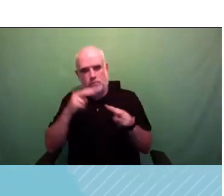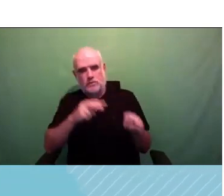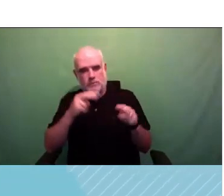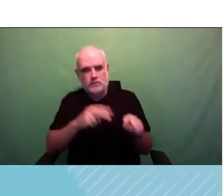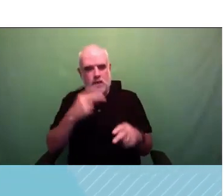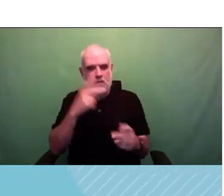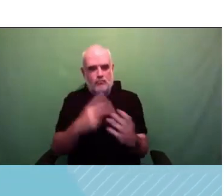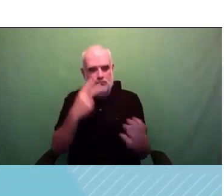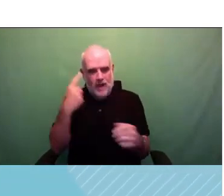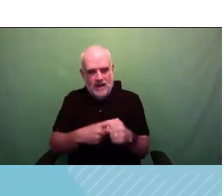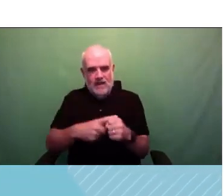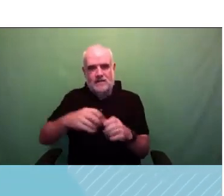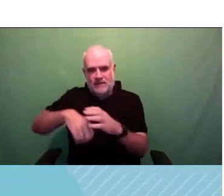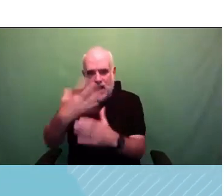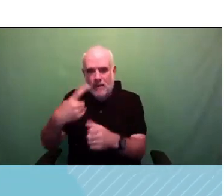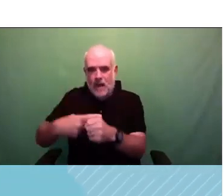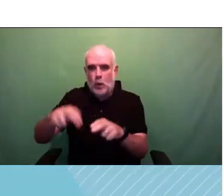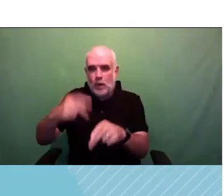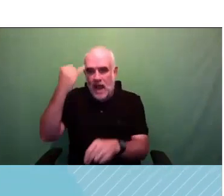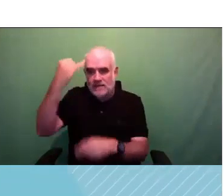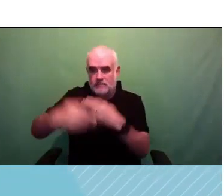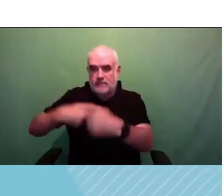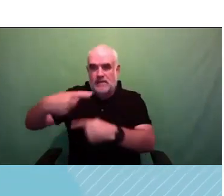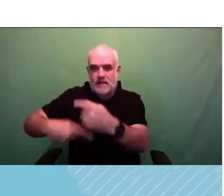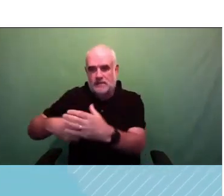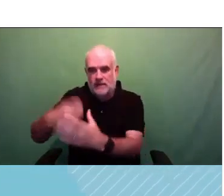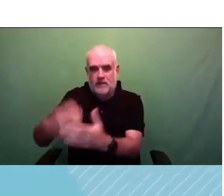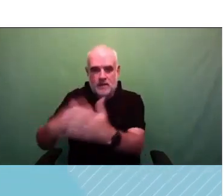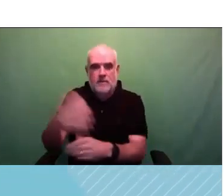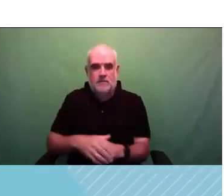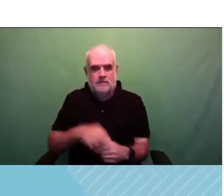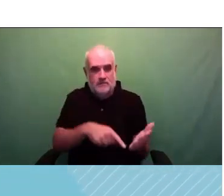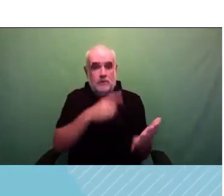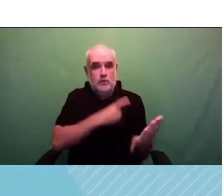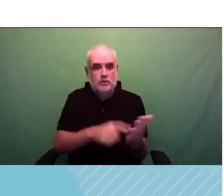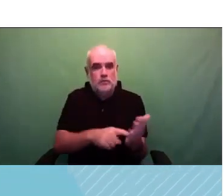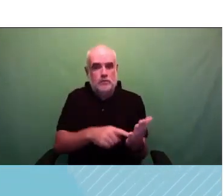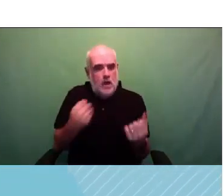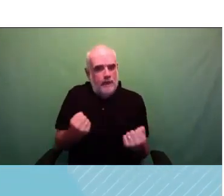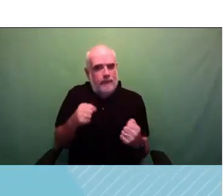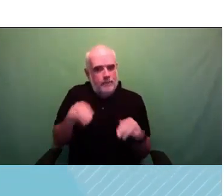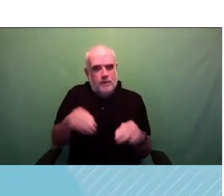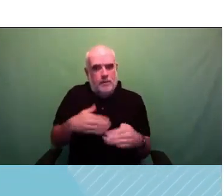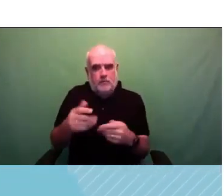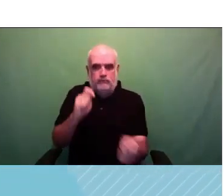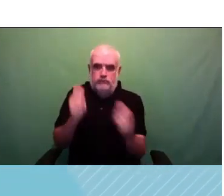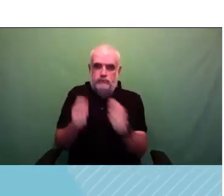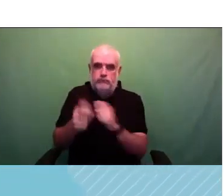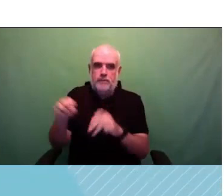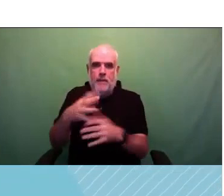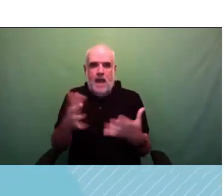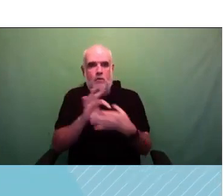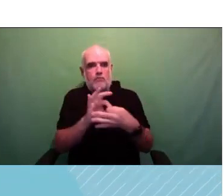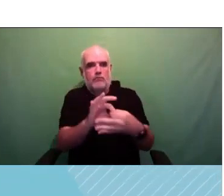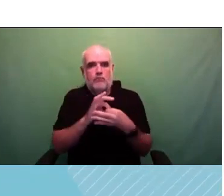be monitored, reviewed and developed in each strategic planning cycle. The duty has the potential to positively